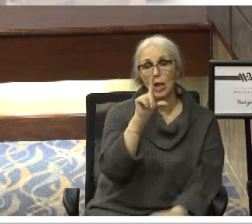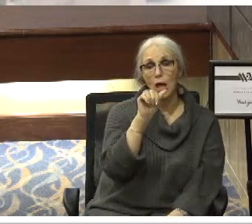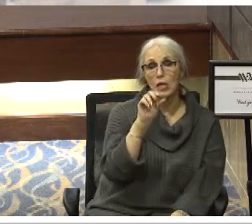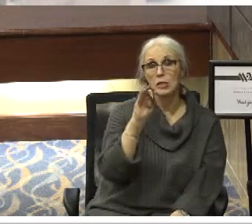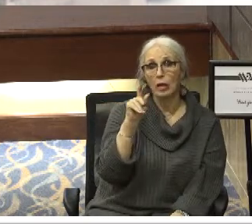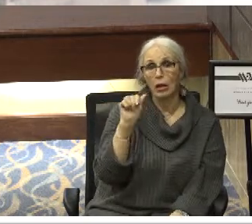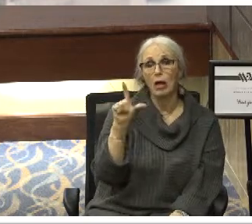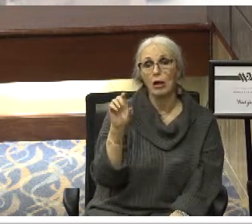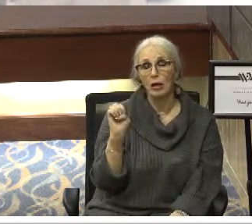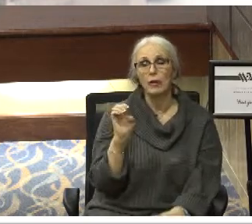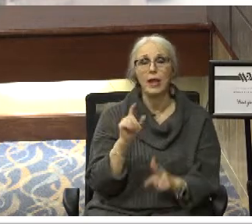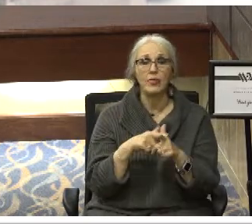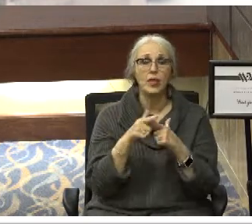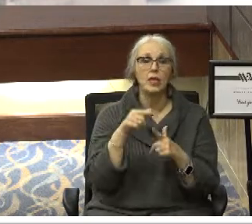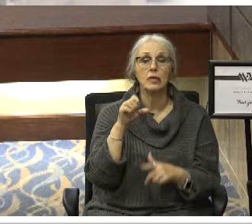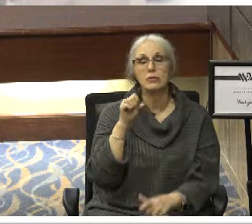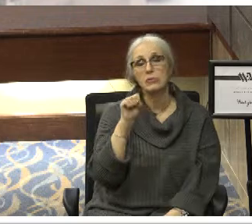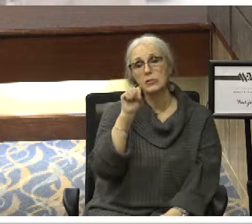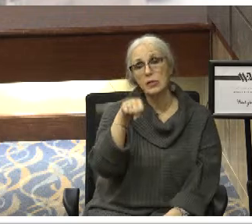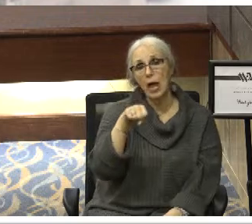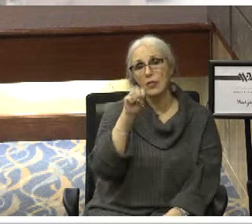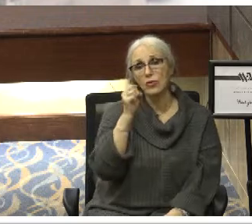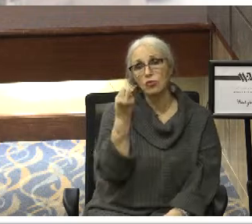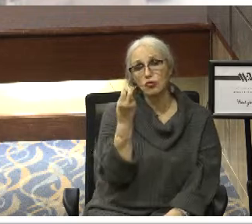off South 12th Street.